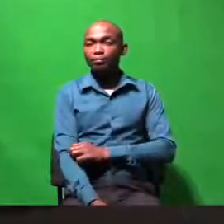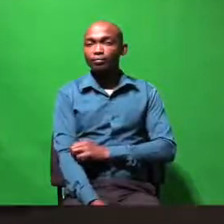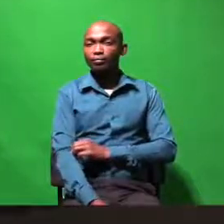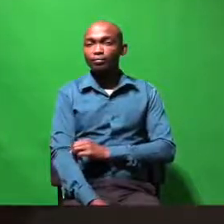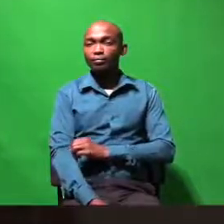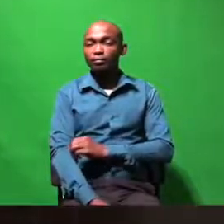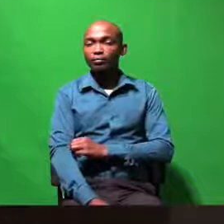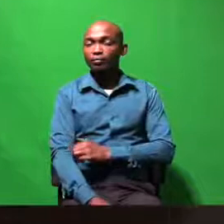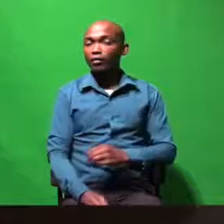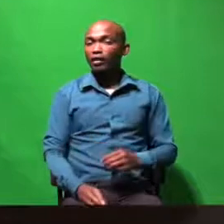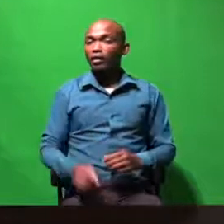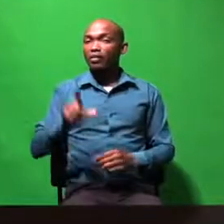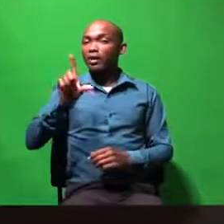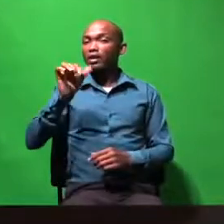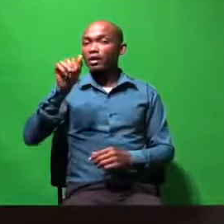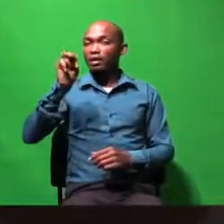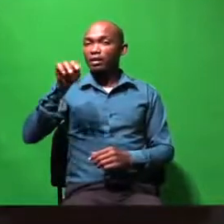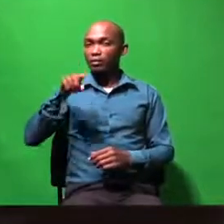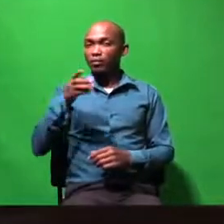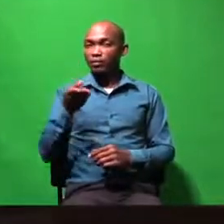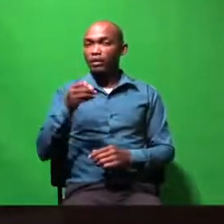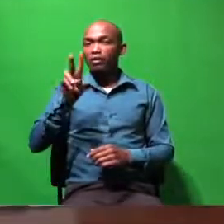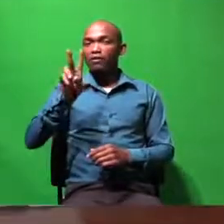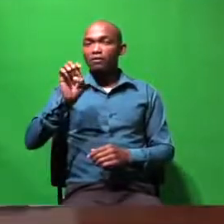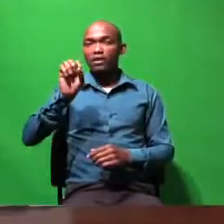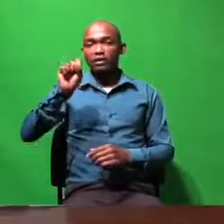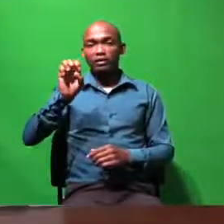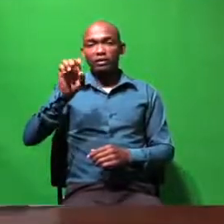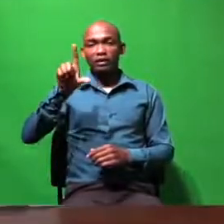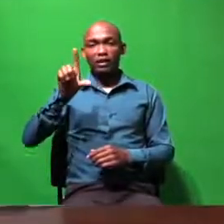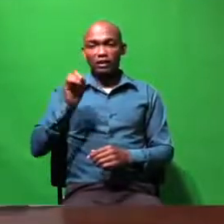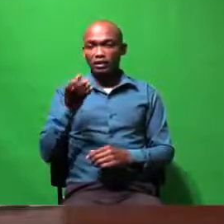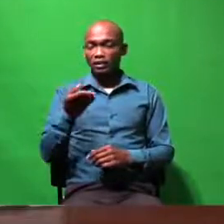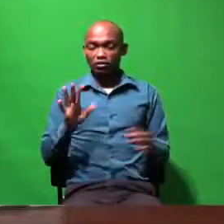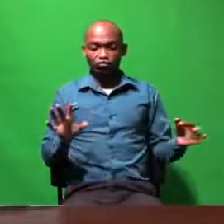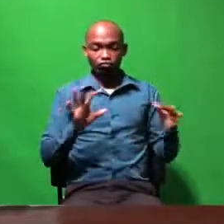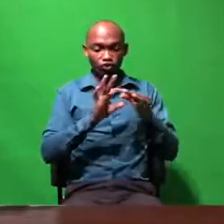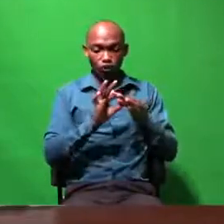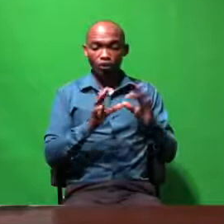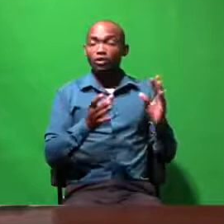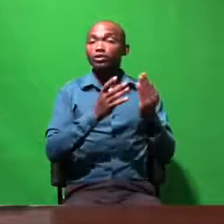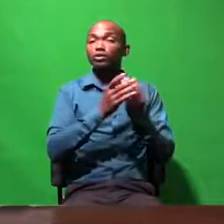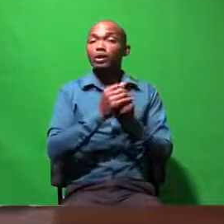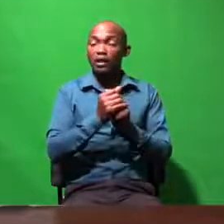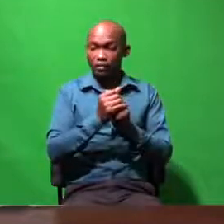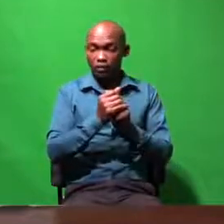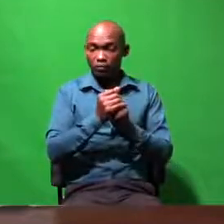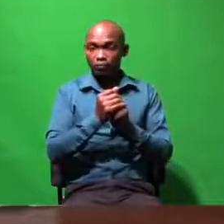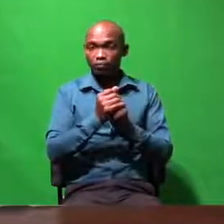vessels, here we have a lymph vessels. Lymph vessels join together,